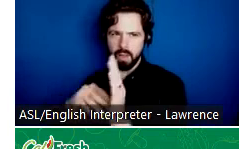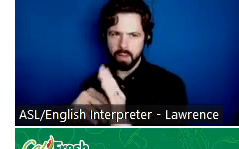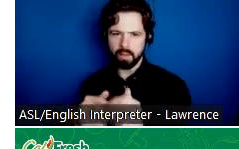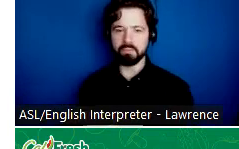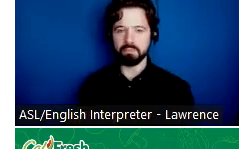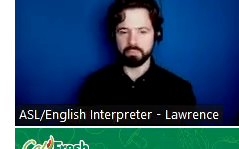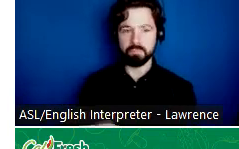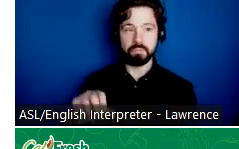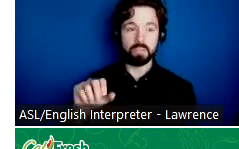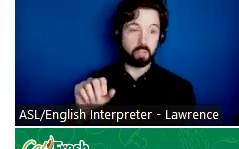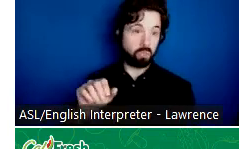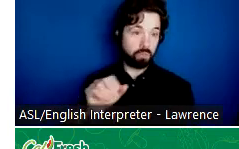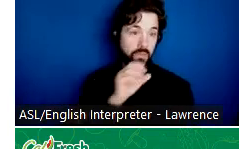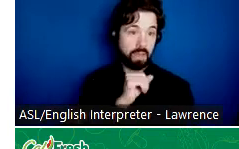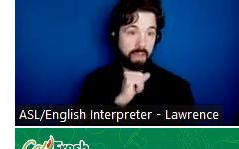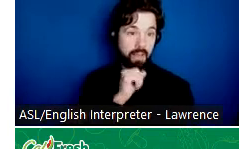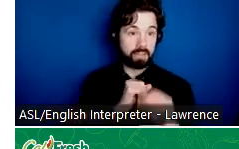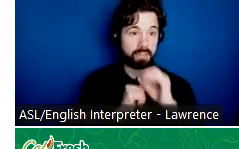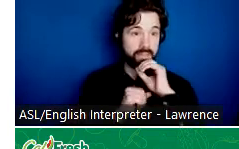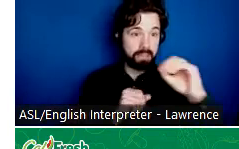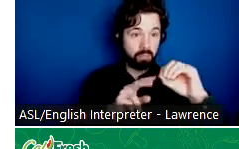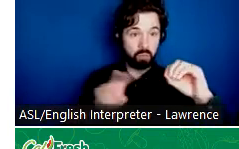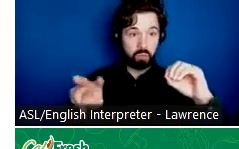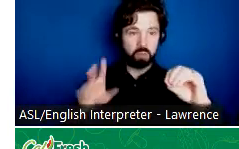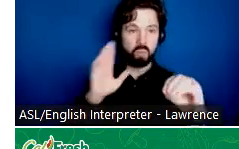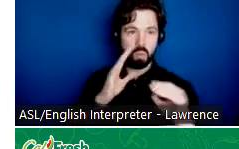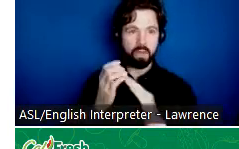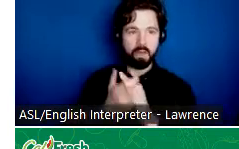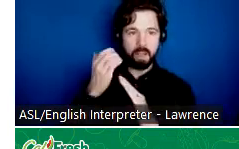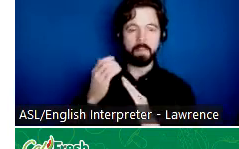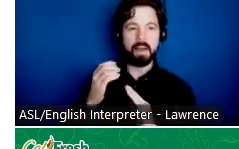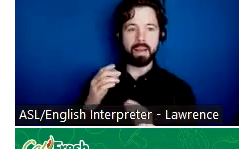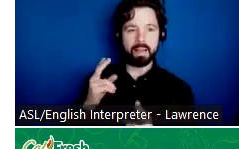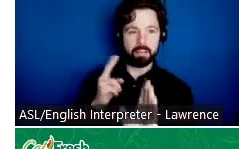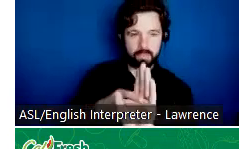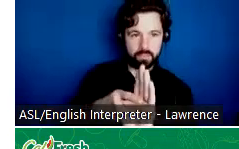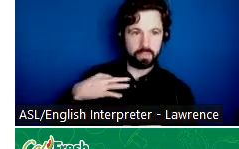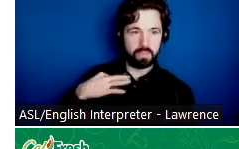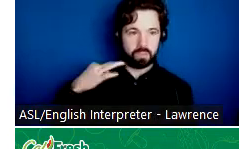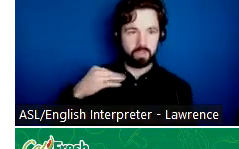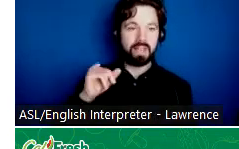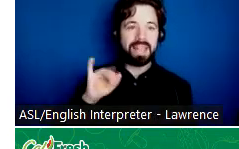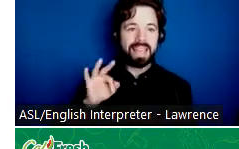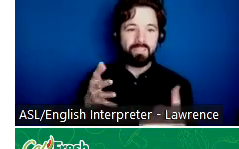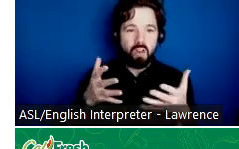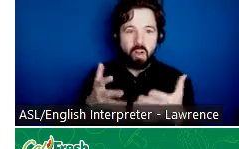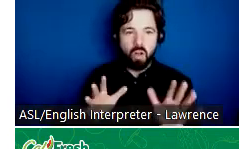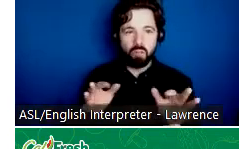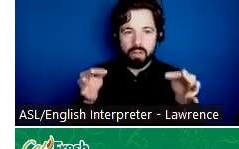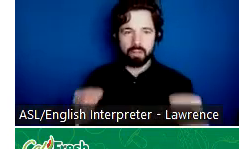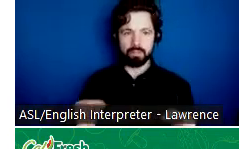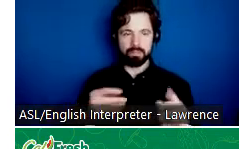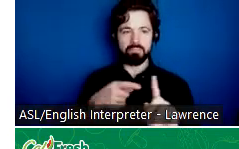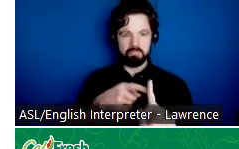to 22 will be auto-enrolled only if they are determined eligible to participate in the National